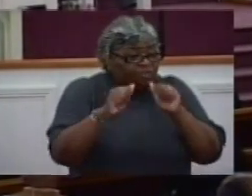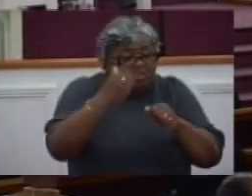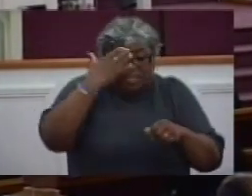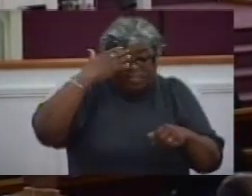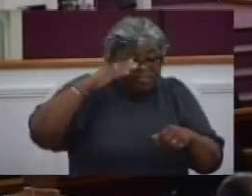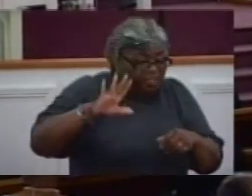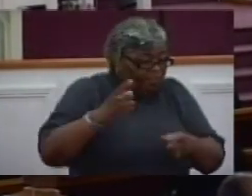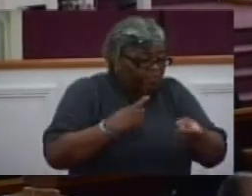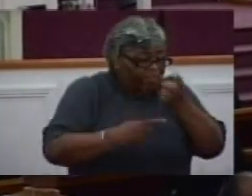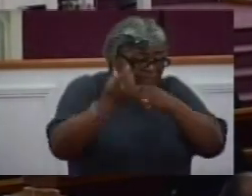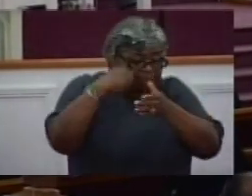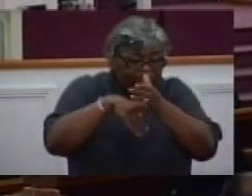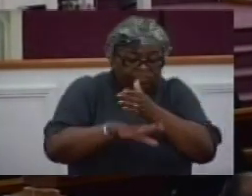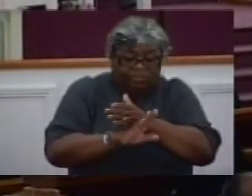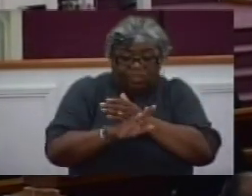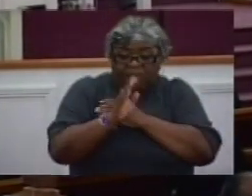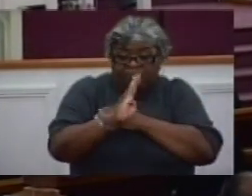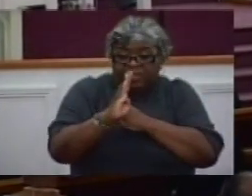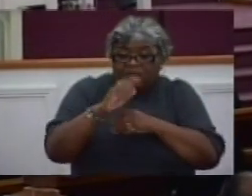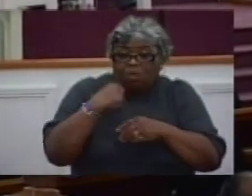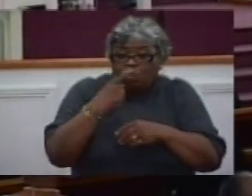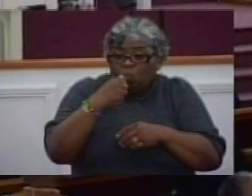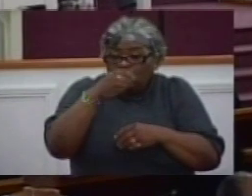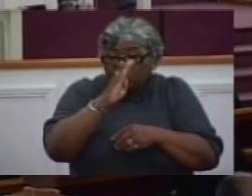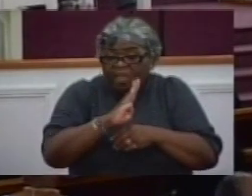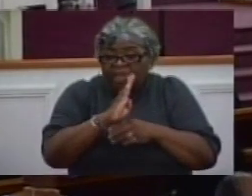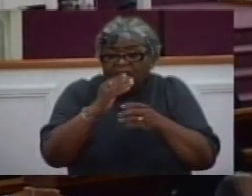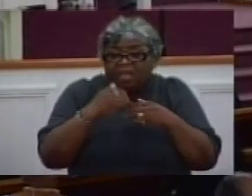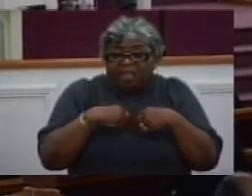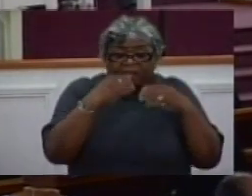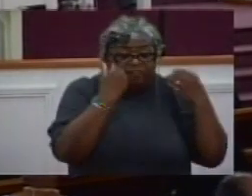never come into being who God